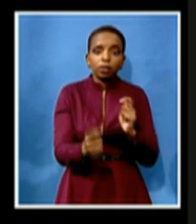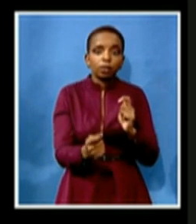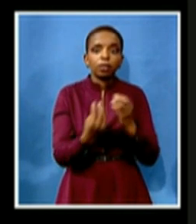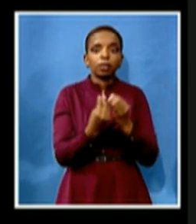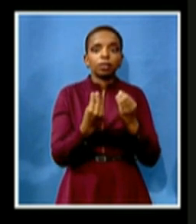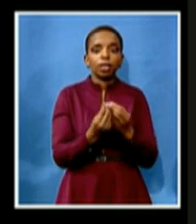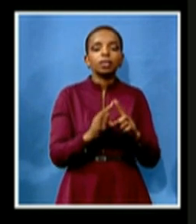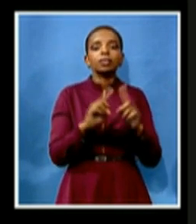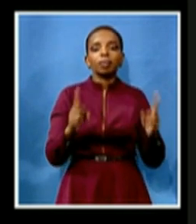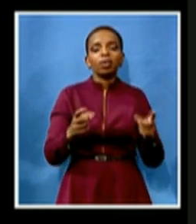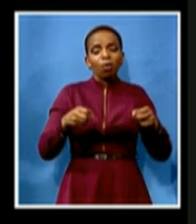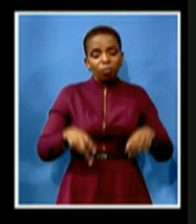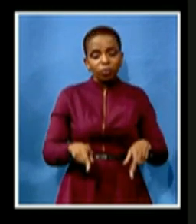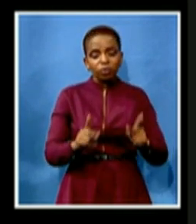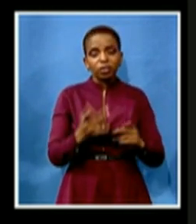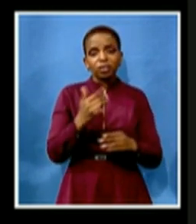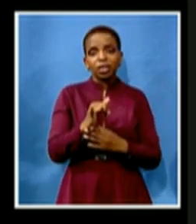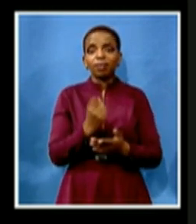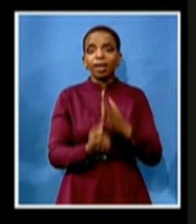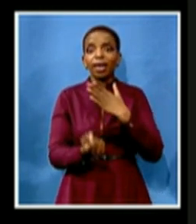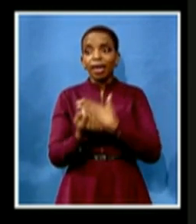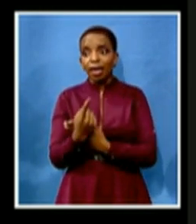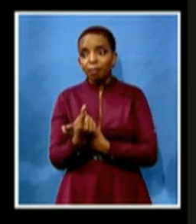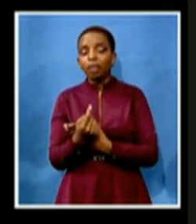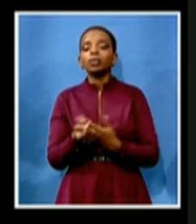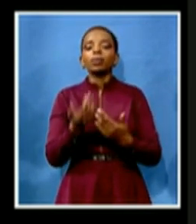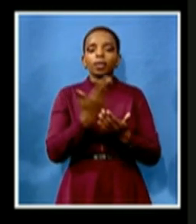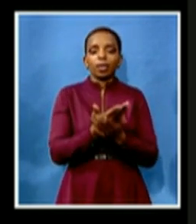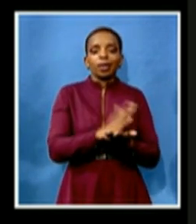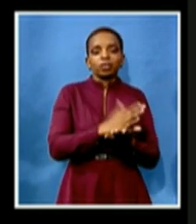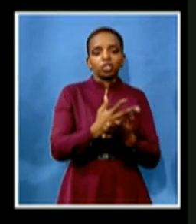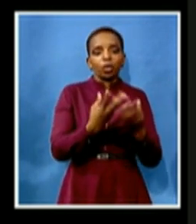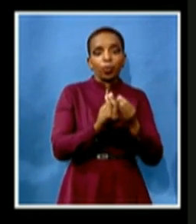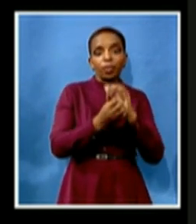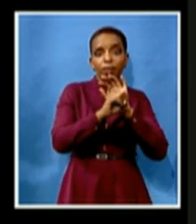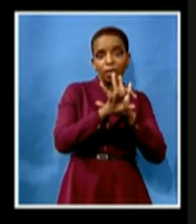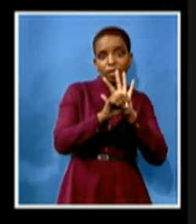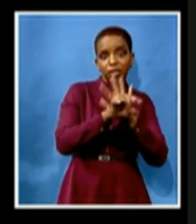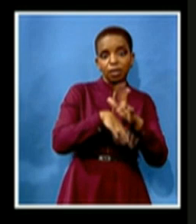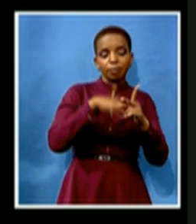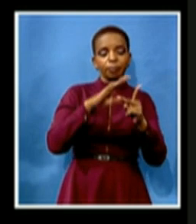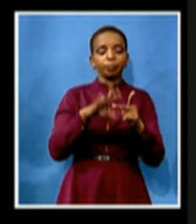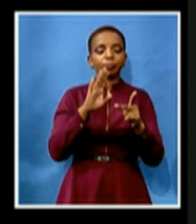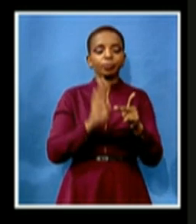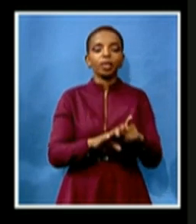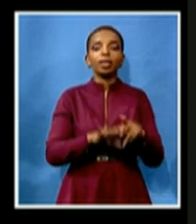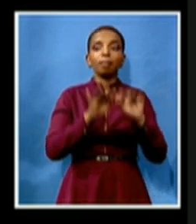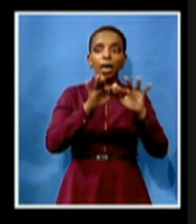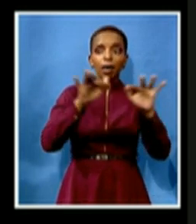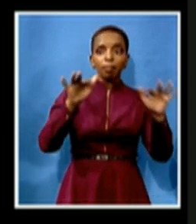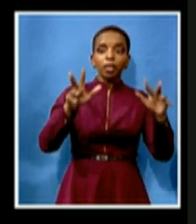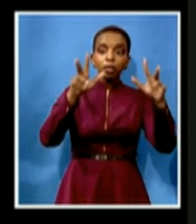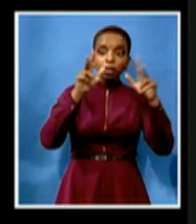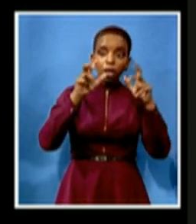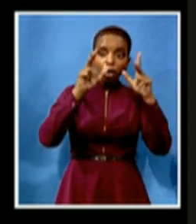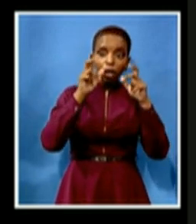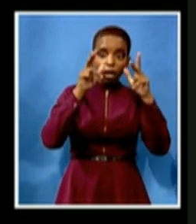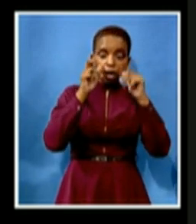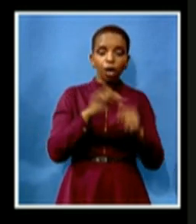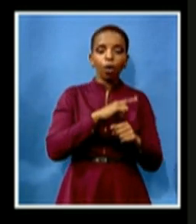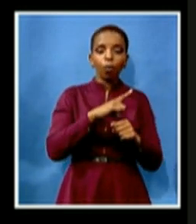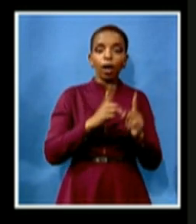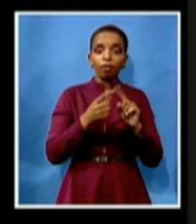and the media as much of this information, because out of the exchange, there's a lot for us to learn. So I want to thank all